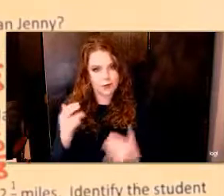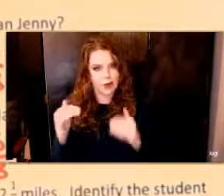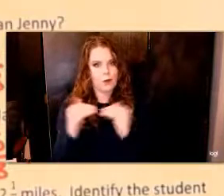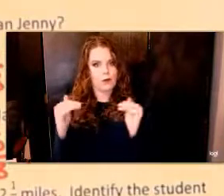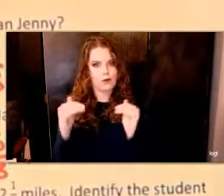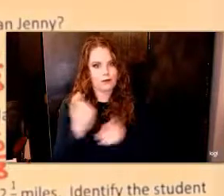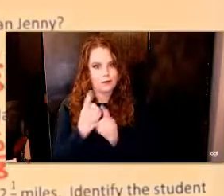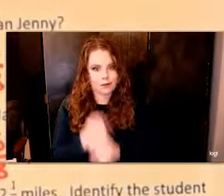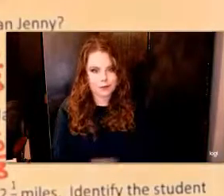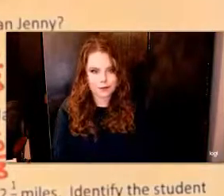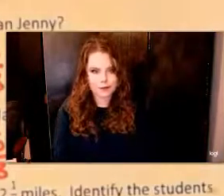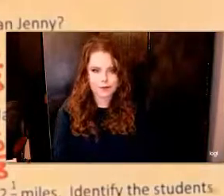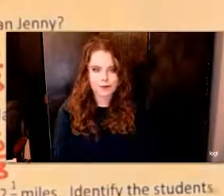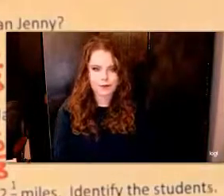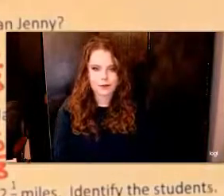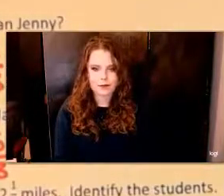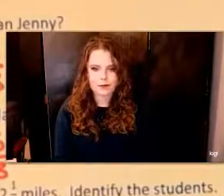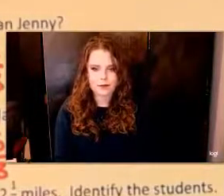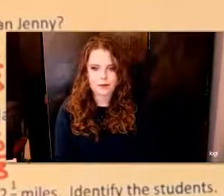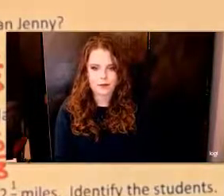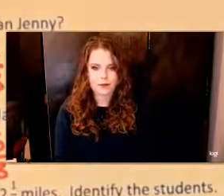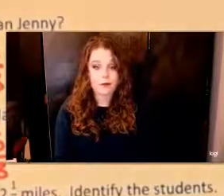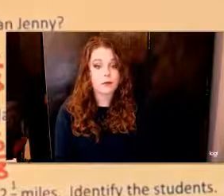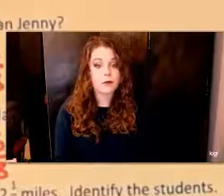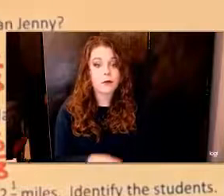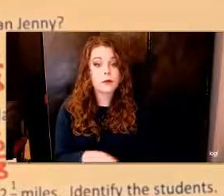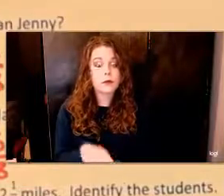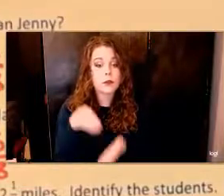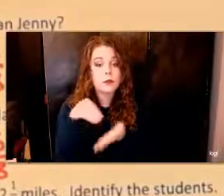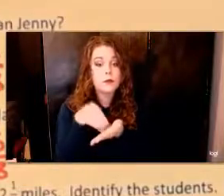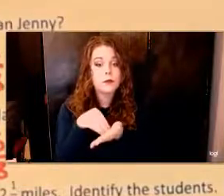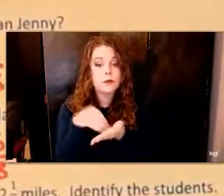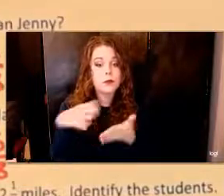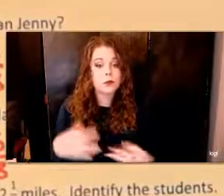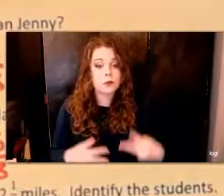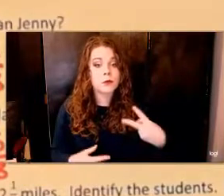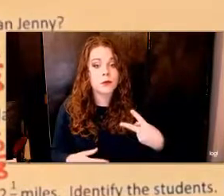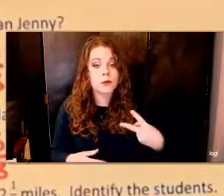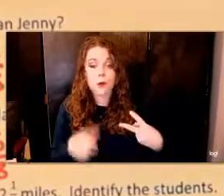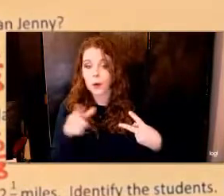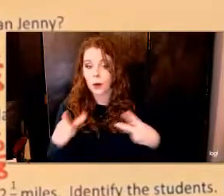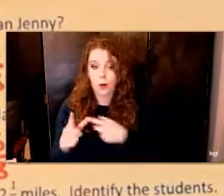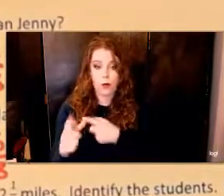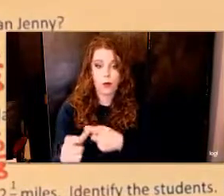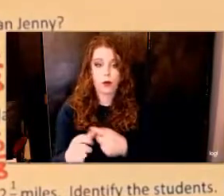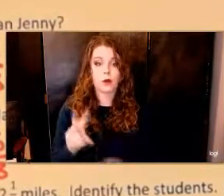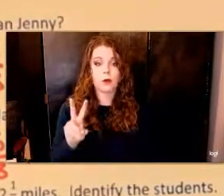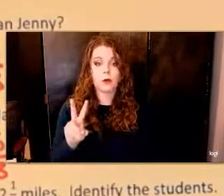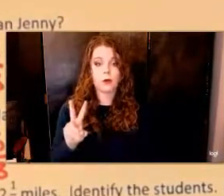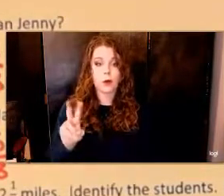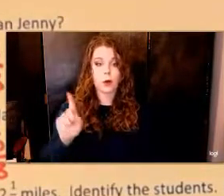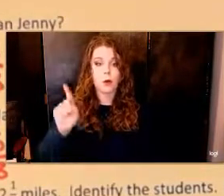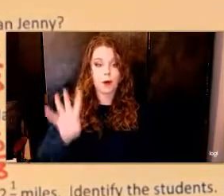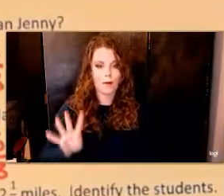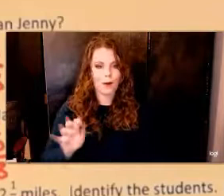right? It's equal. So the 2 students who ran 2 1/4 miles based off